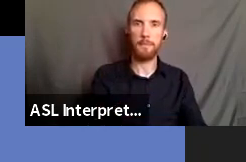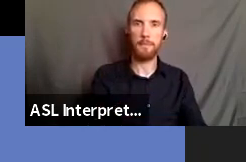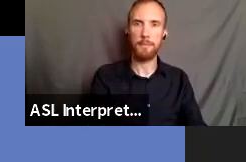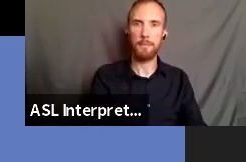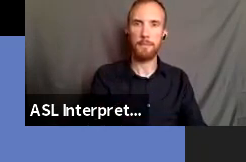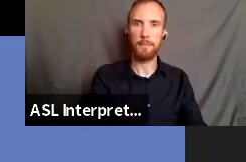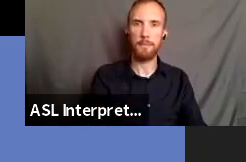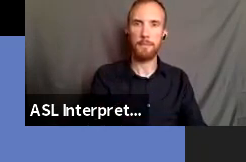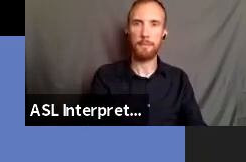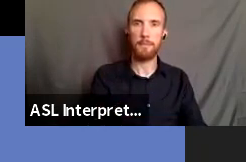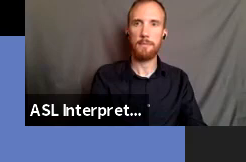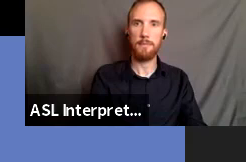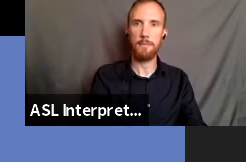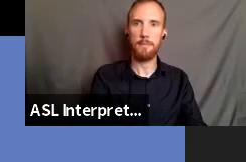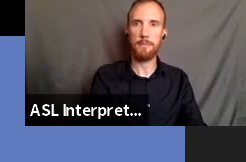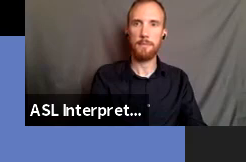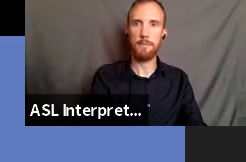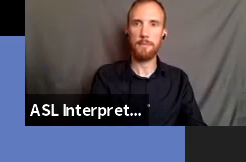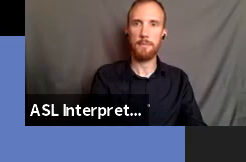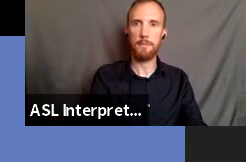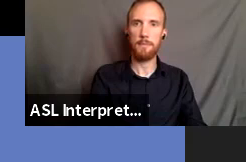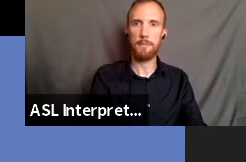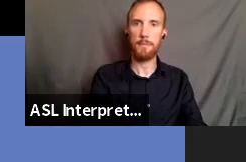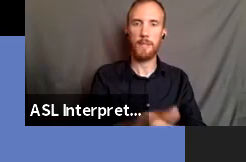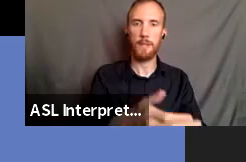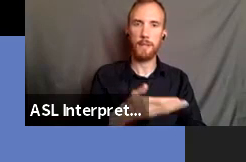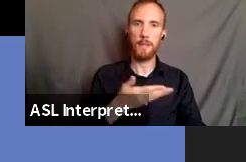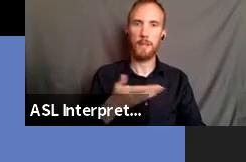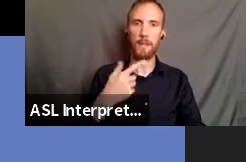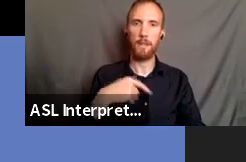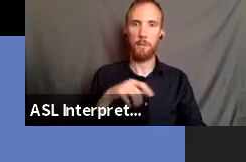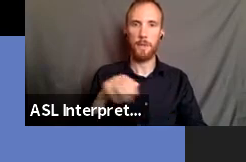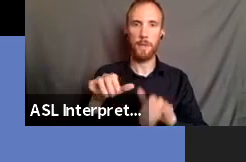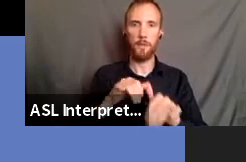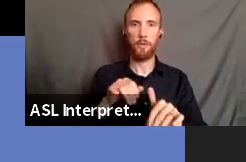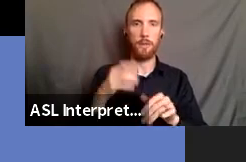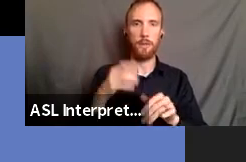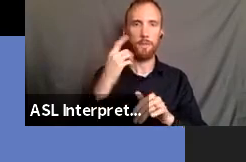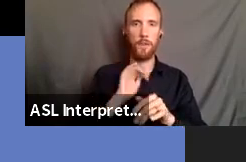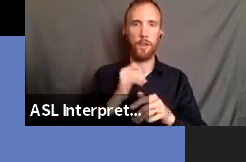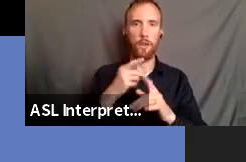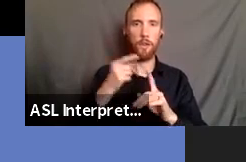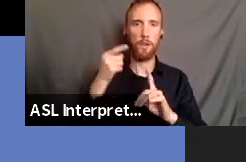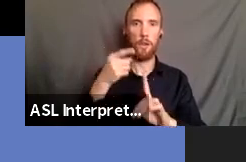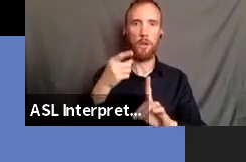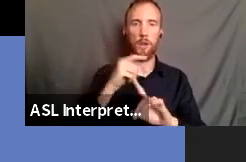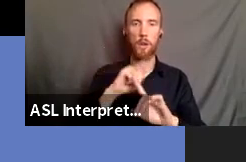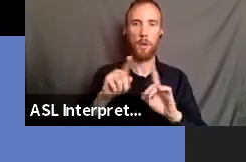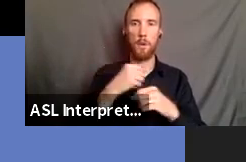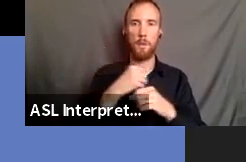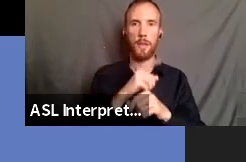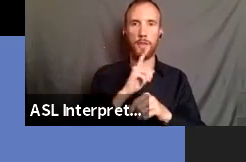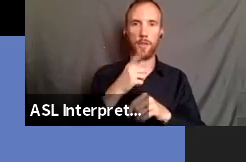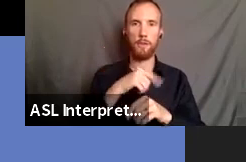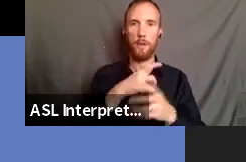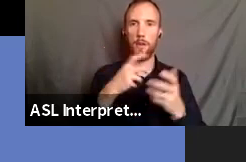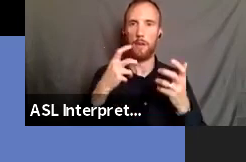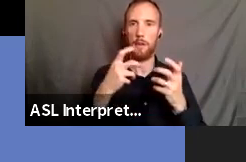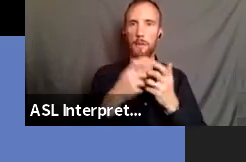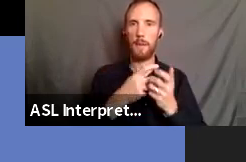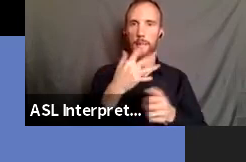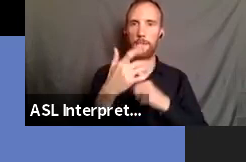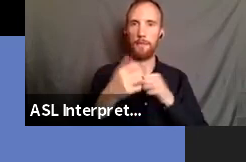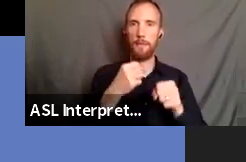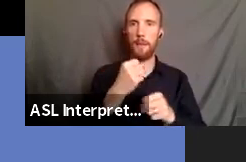towards this goal but we wanted to make sure that we truly were meeting that vision of our five-year vision as well as the mission of our equity